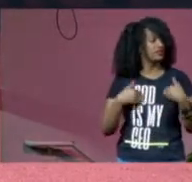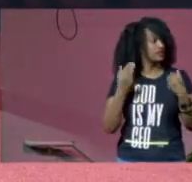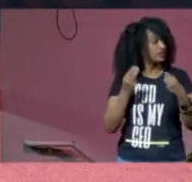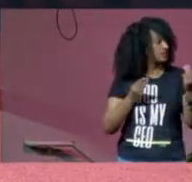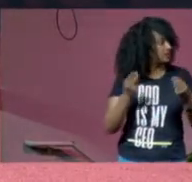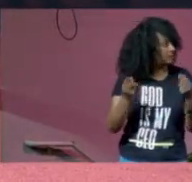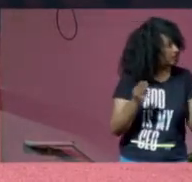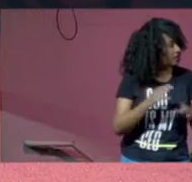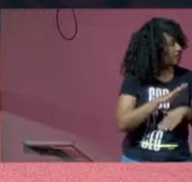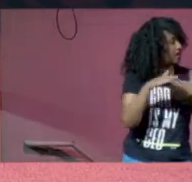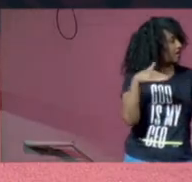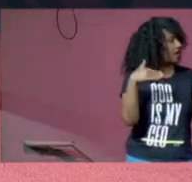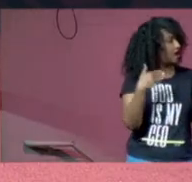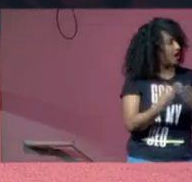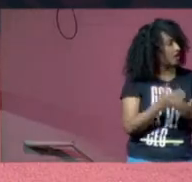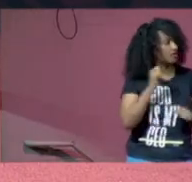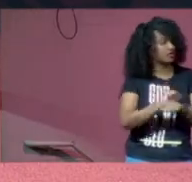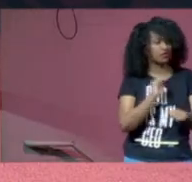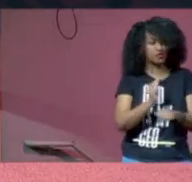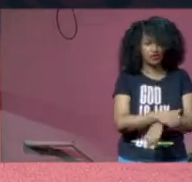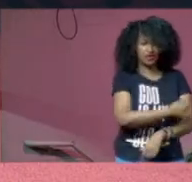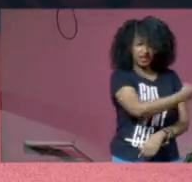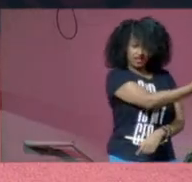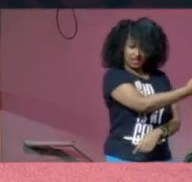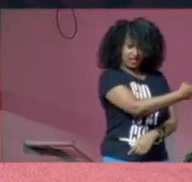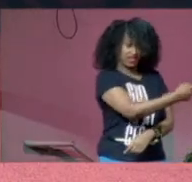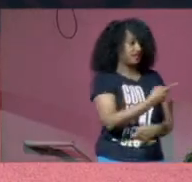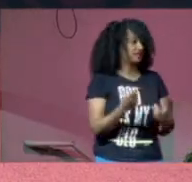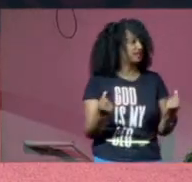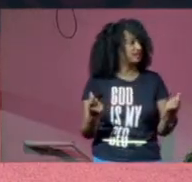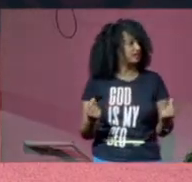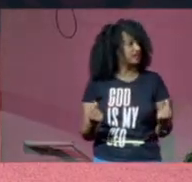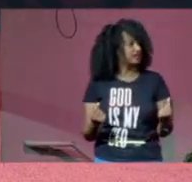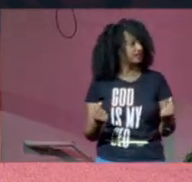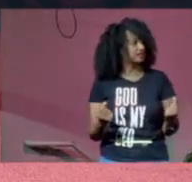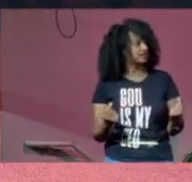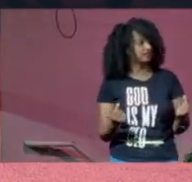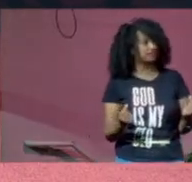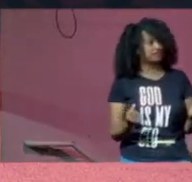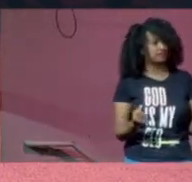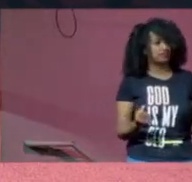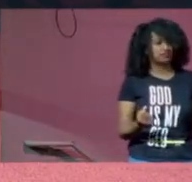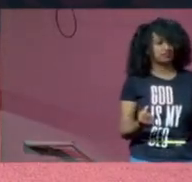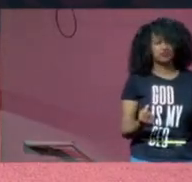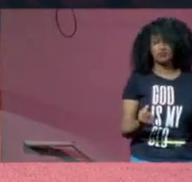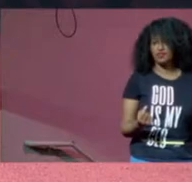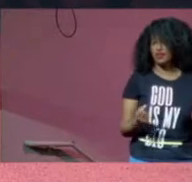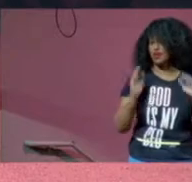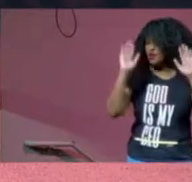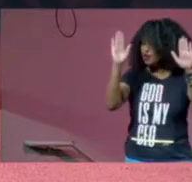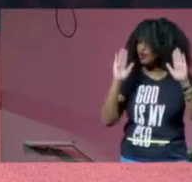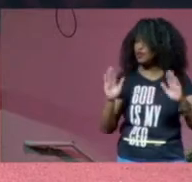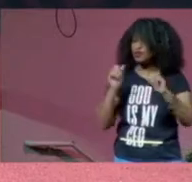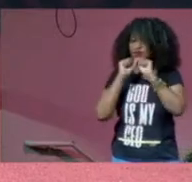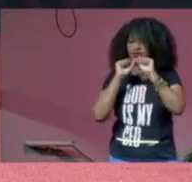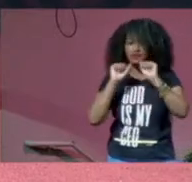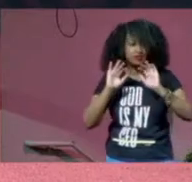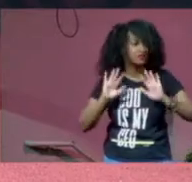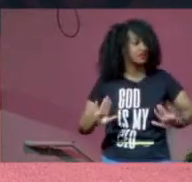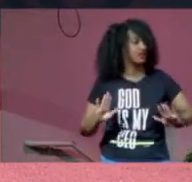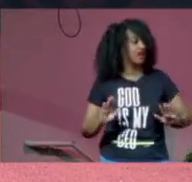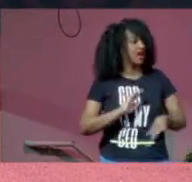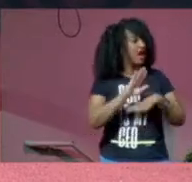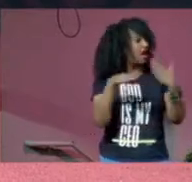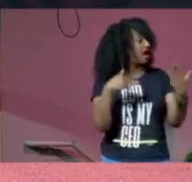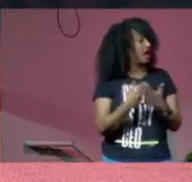of the fruit and the labor that they poured in. Now, we have had students who have been a tremendous blessing to this ministry. Matter of fact, let all my SWAT